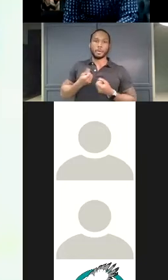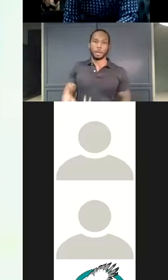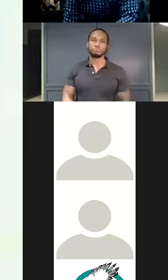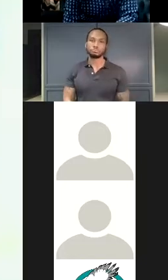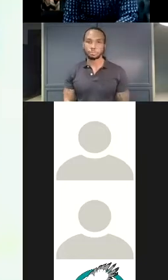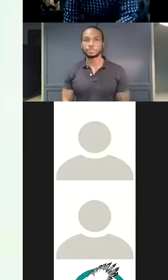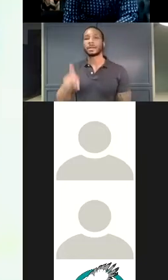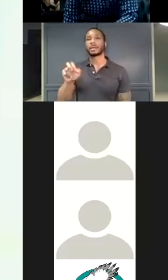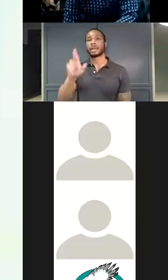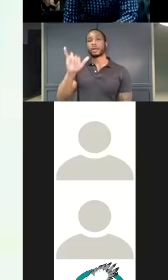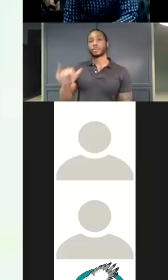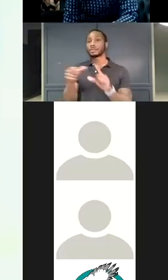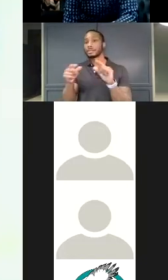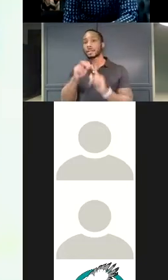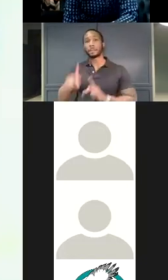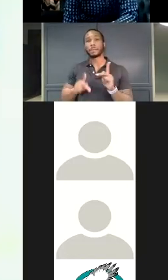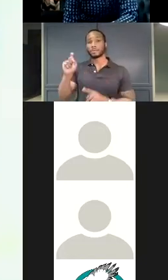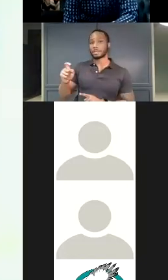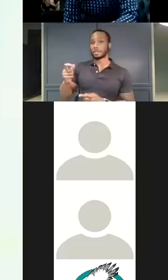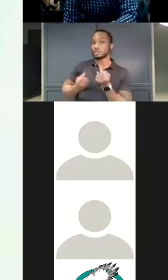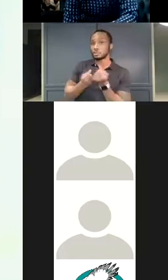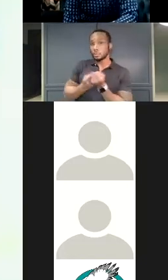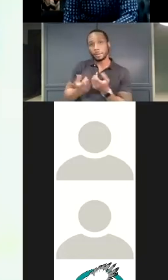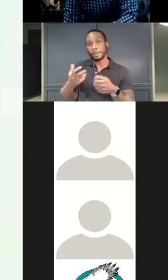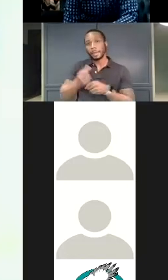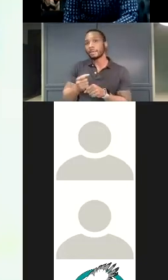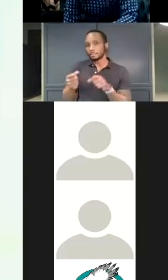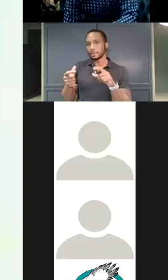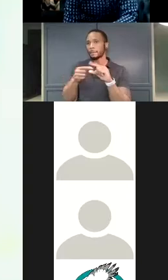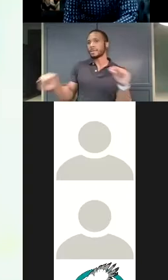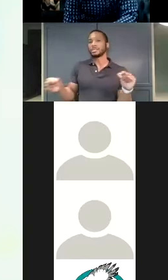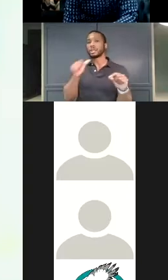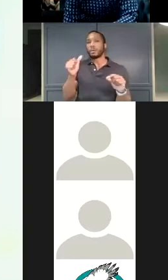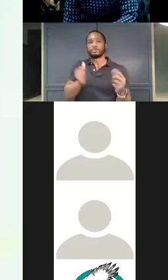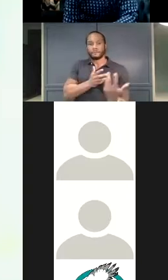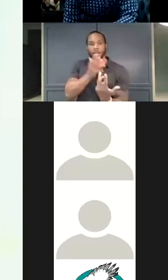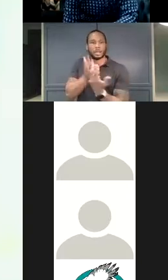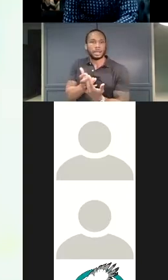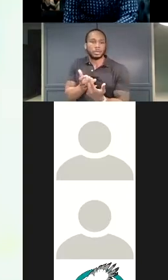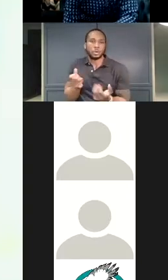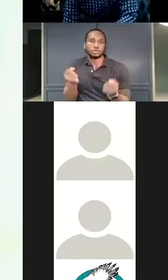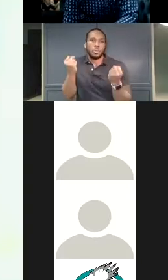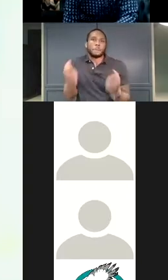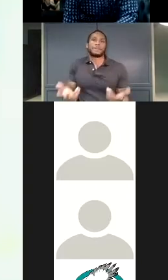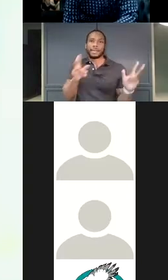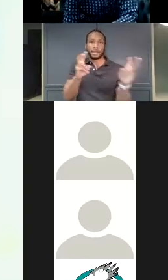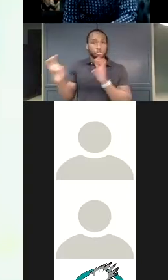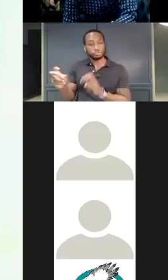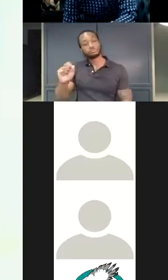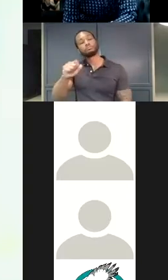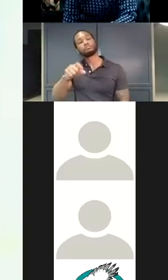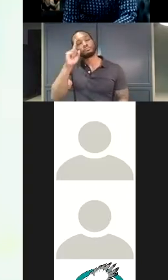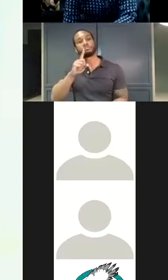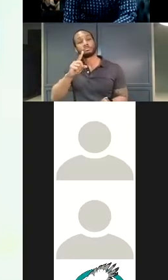Carrie said those needing support may receive the message that they don't fit in anywhere or have too many issues. Yeah, absolutely. Folks are kind of